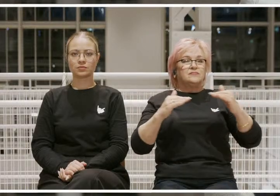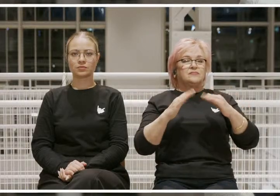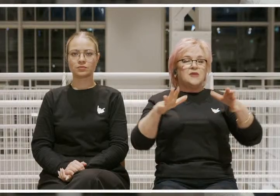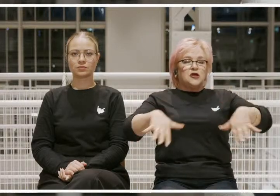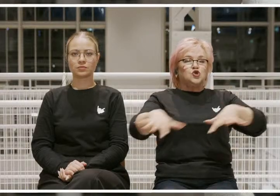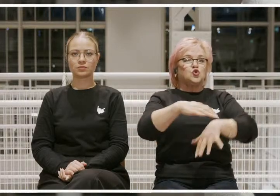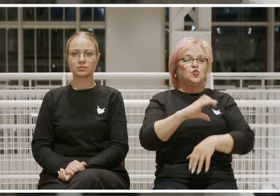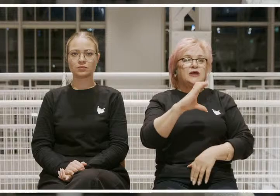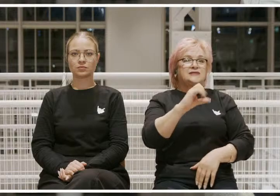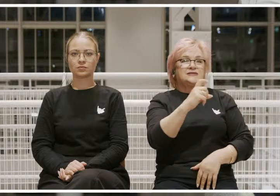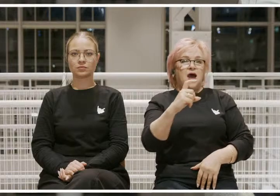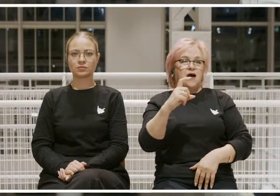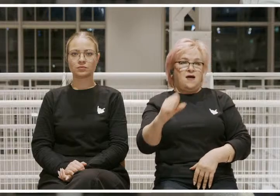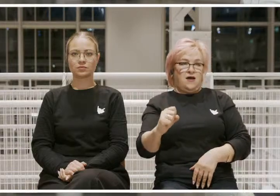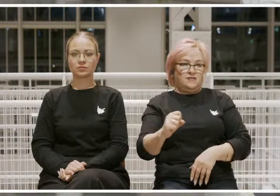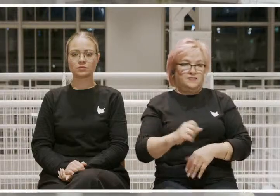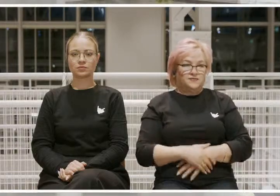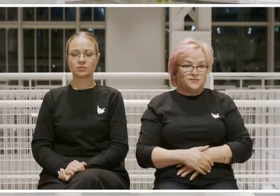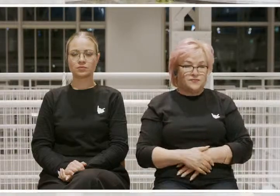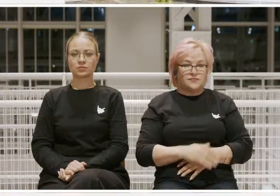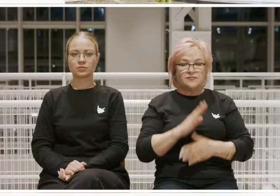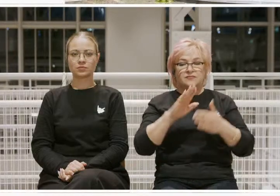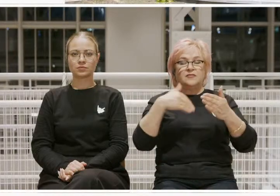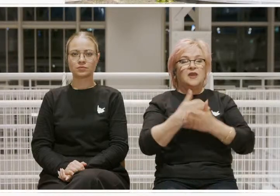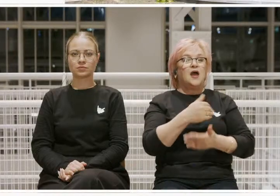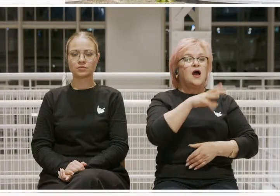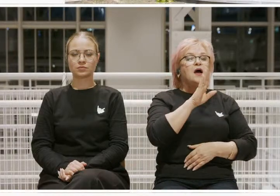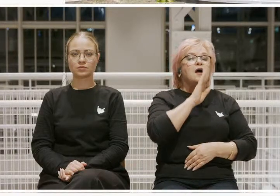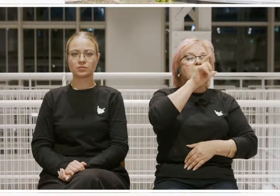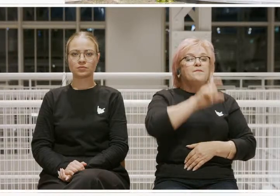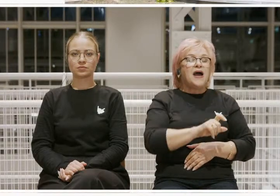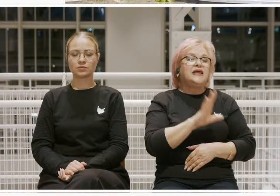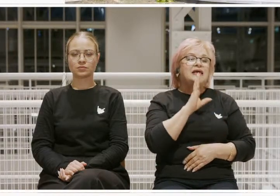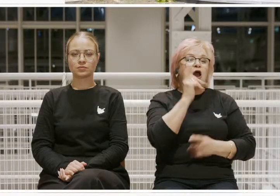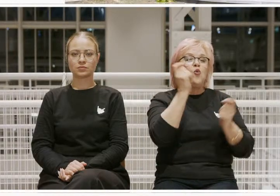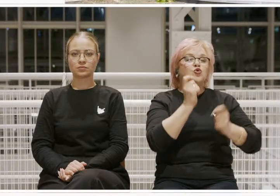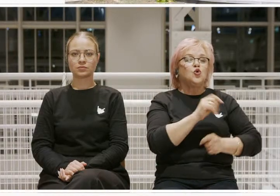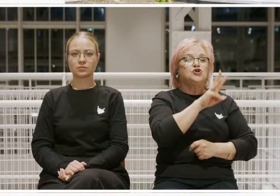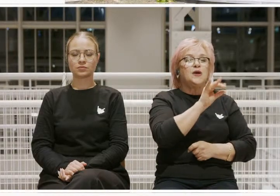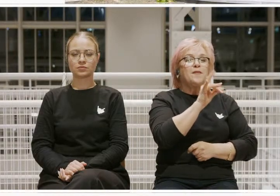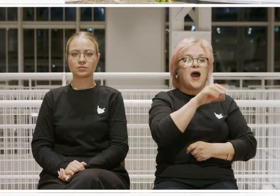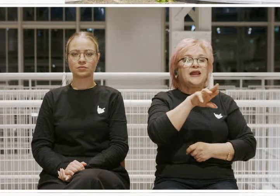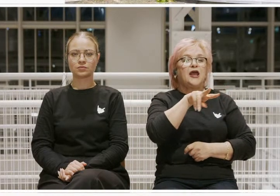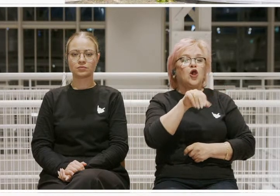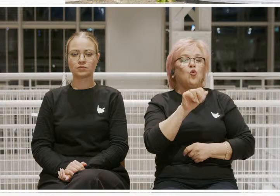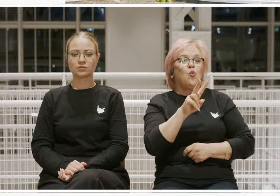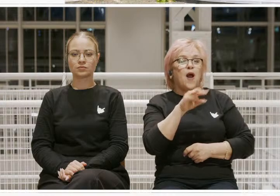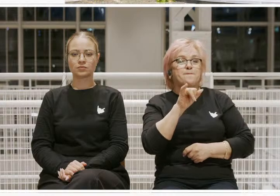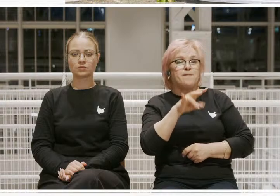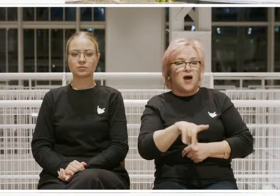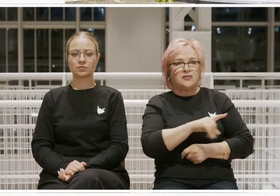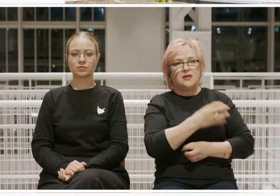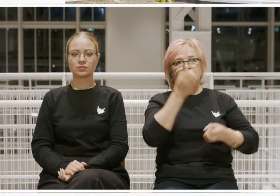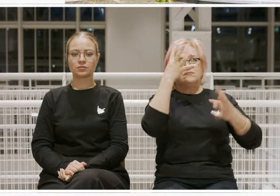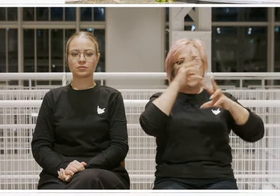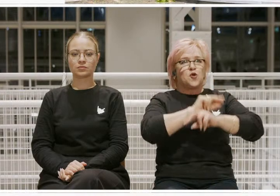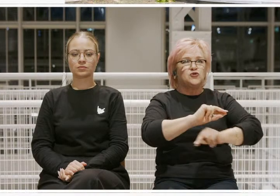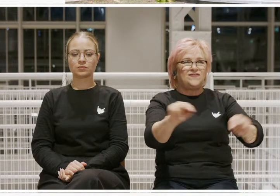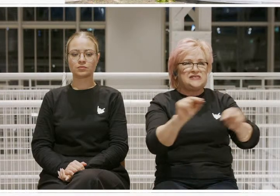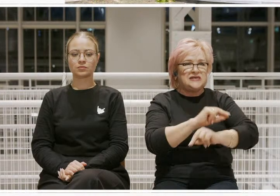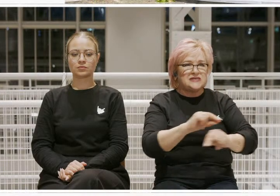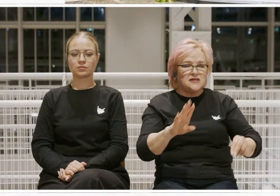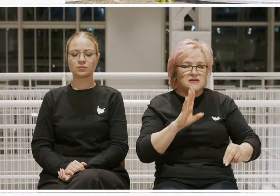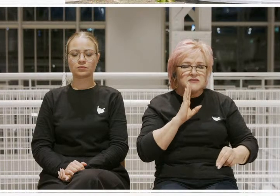Maria Lukman is an artist and educator with a process-centered, research-driven approach to studio-based